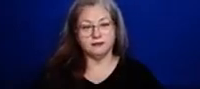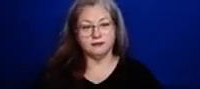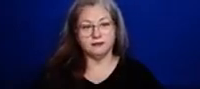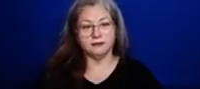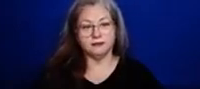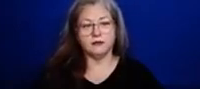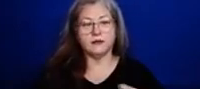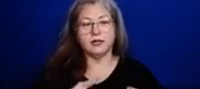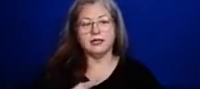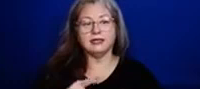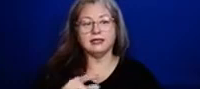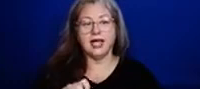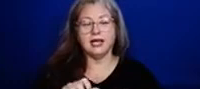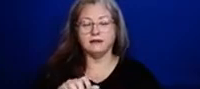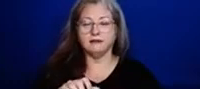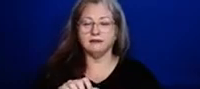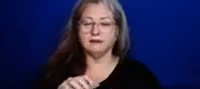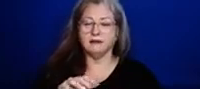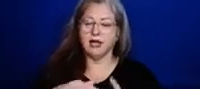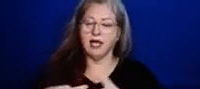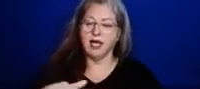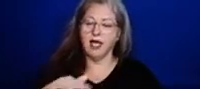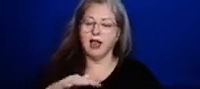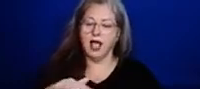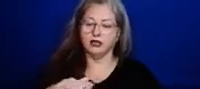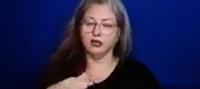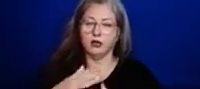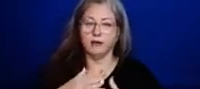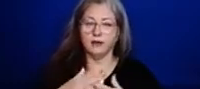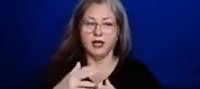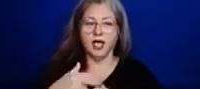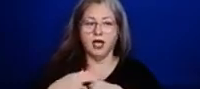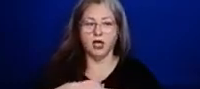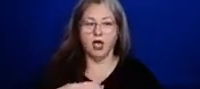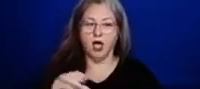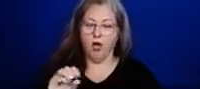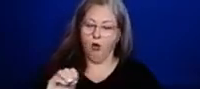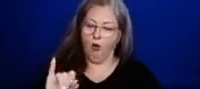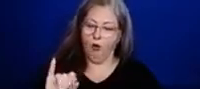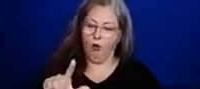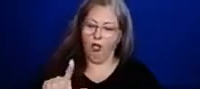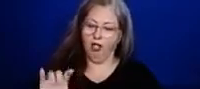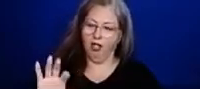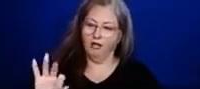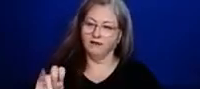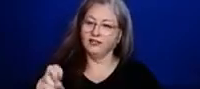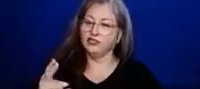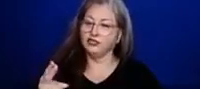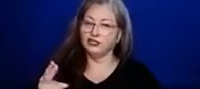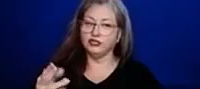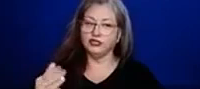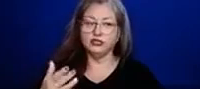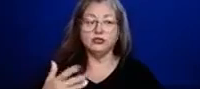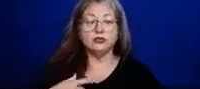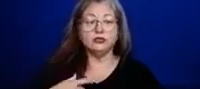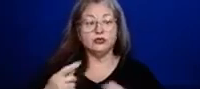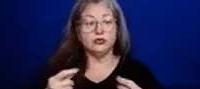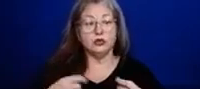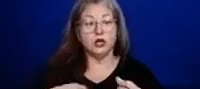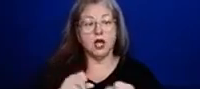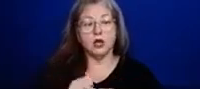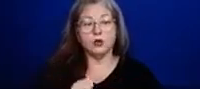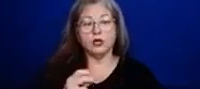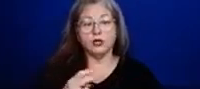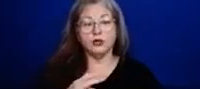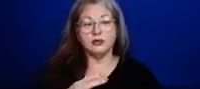And this is an ecological piece that is called oil fish. So what I did is that I worked